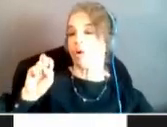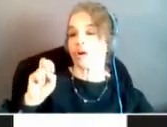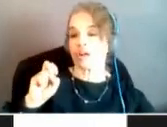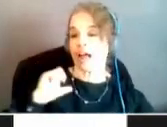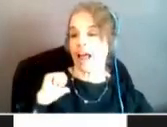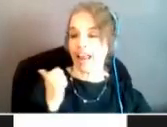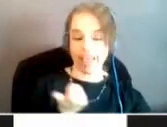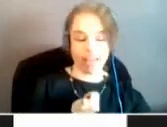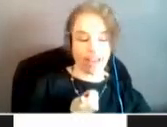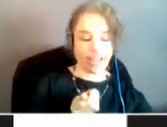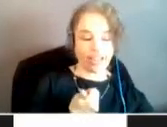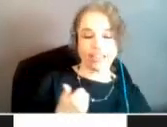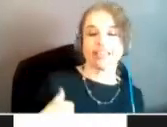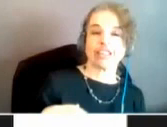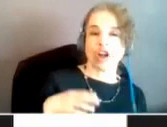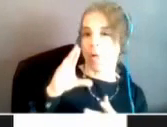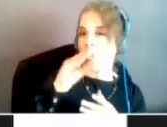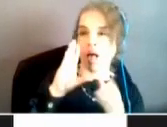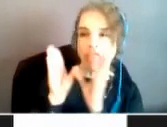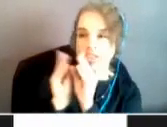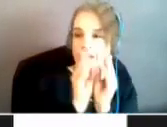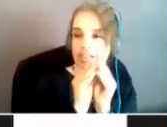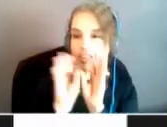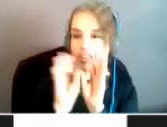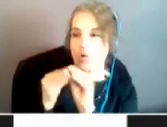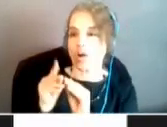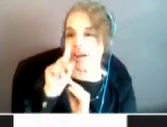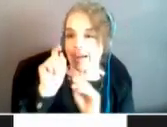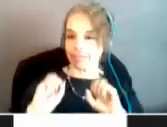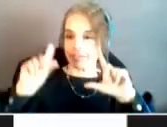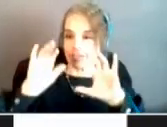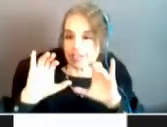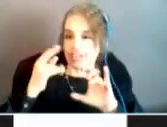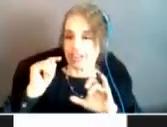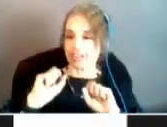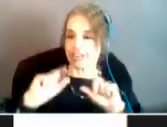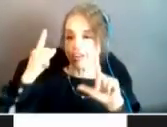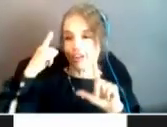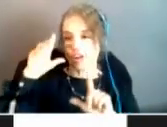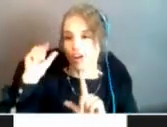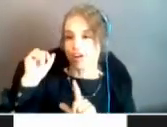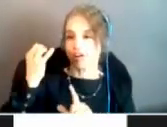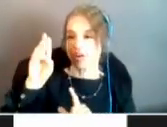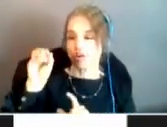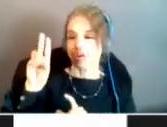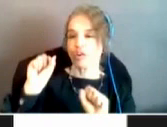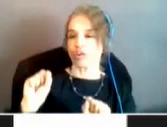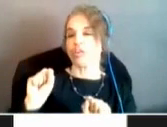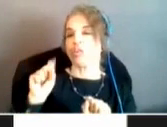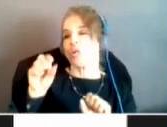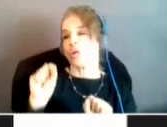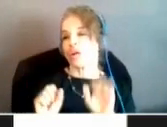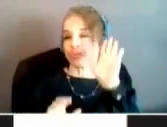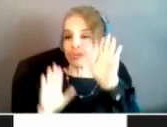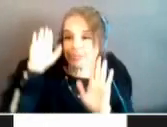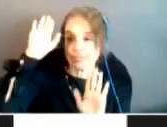of us with the Suicide Prevention Coalition. So you can add your questions into the chat and I will screen them for Dr. Arbor, or you can raise